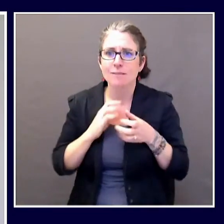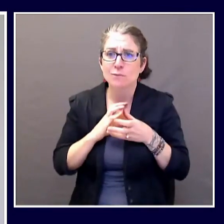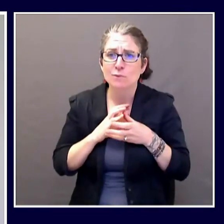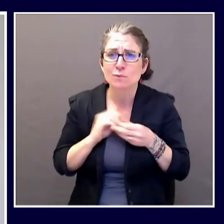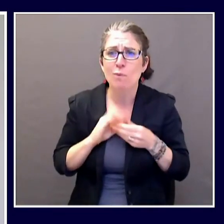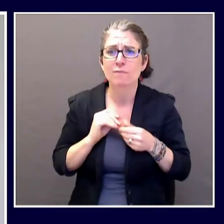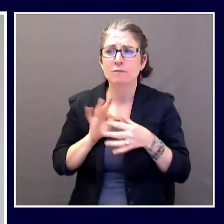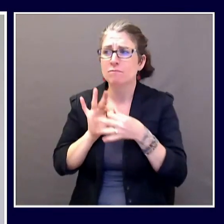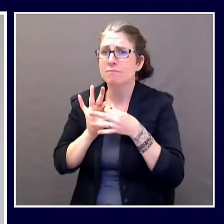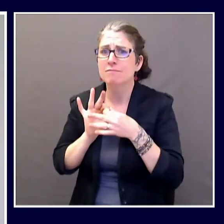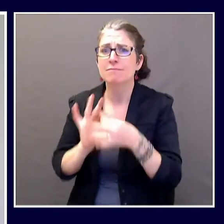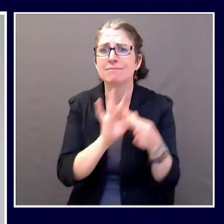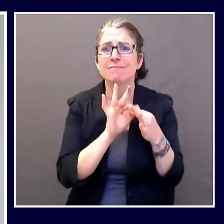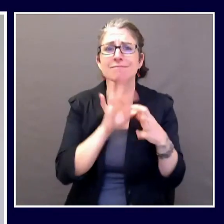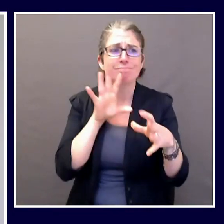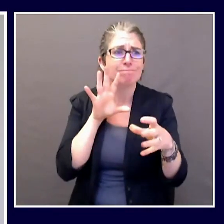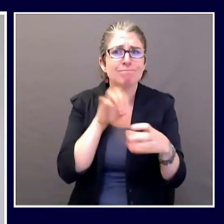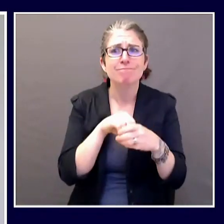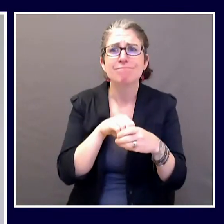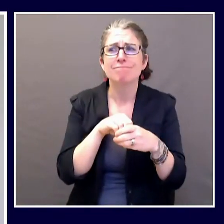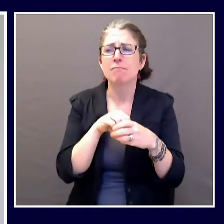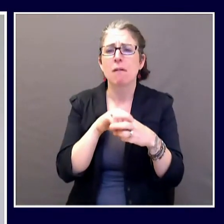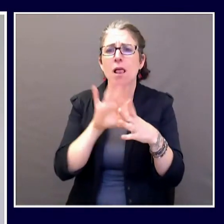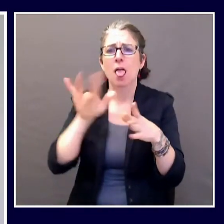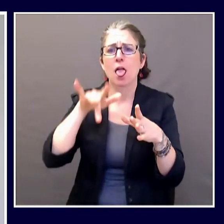have experienced over the past year.